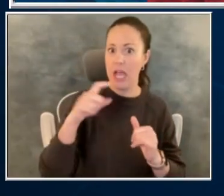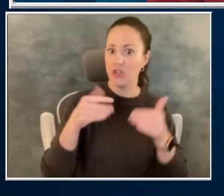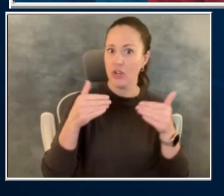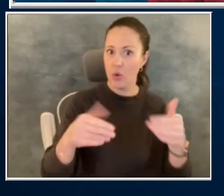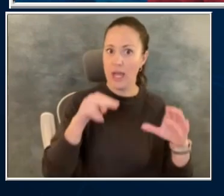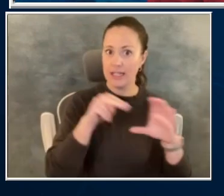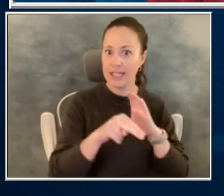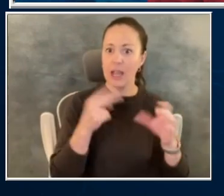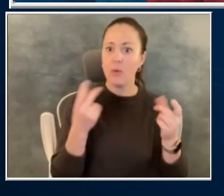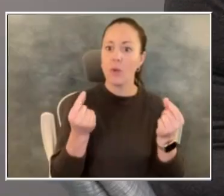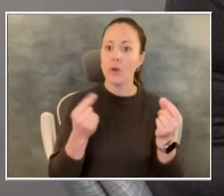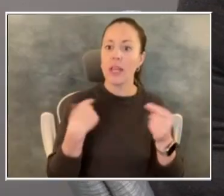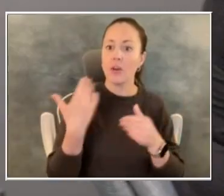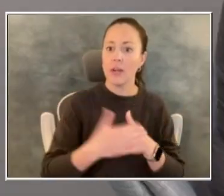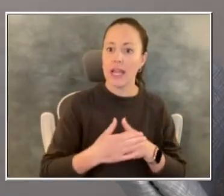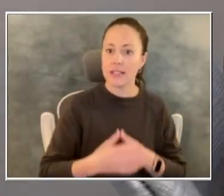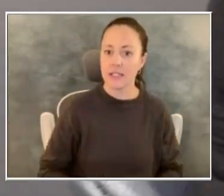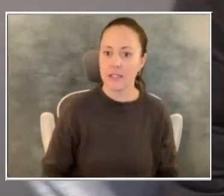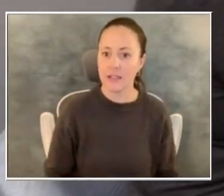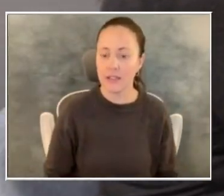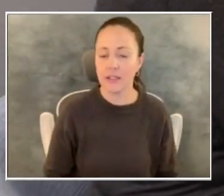next?